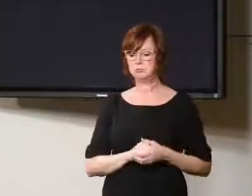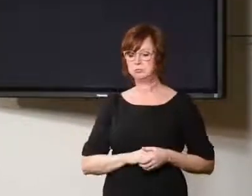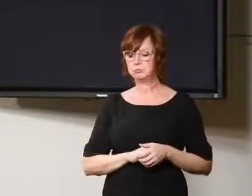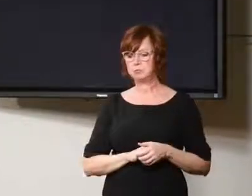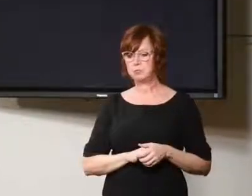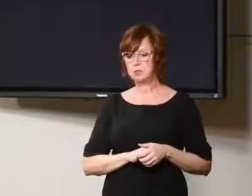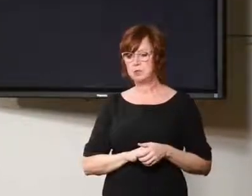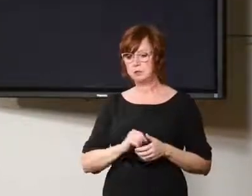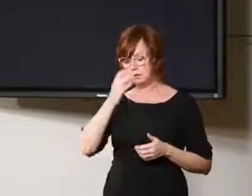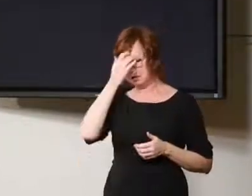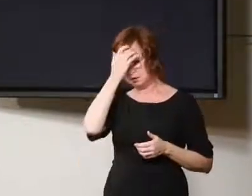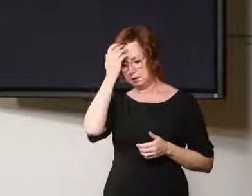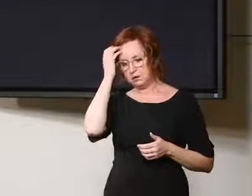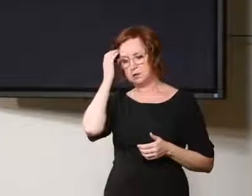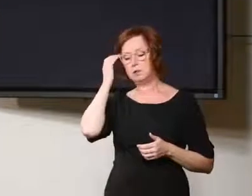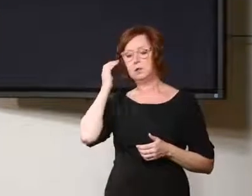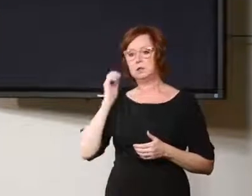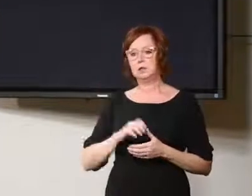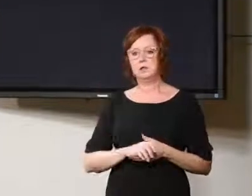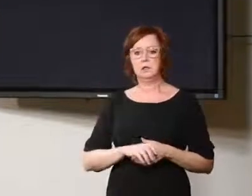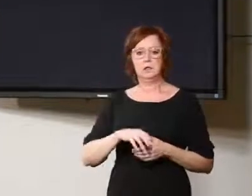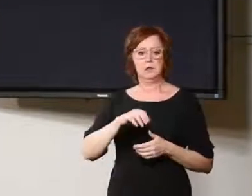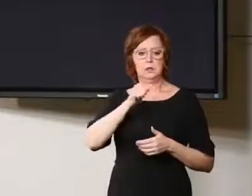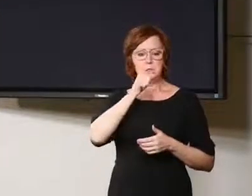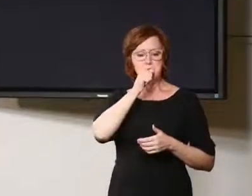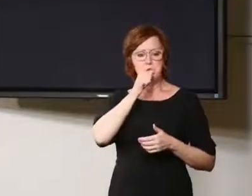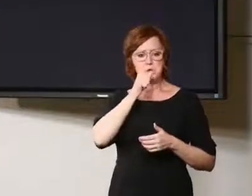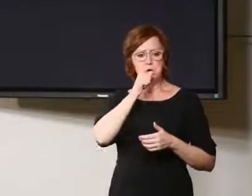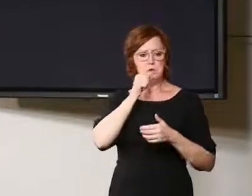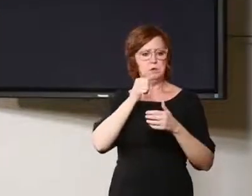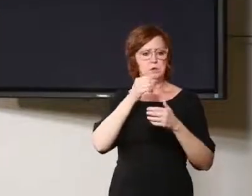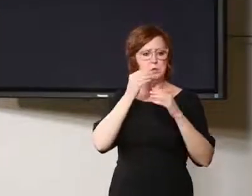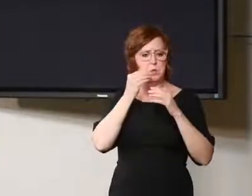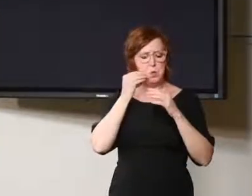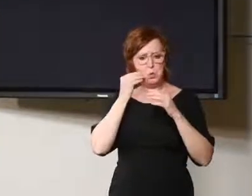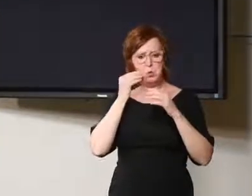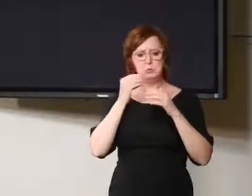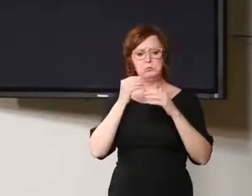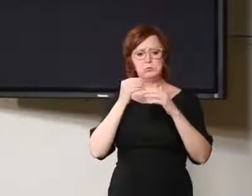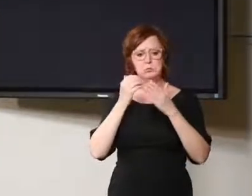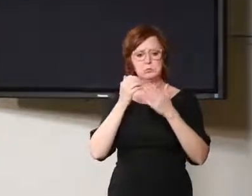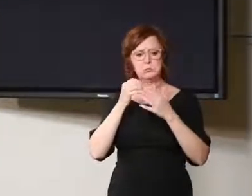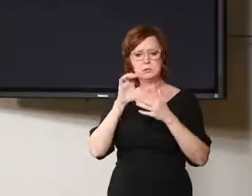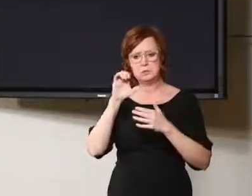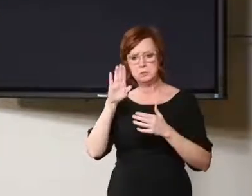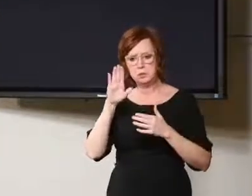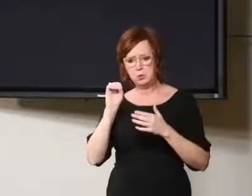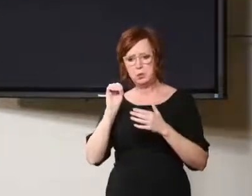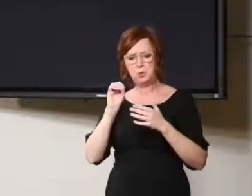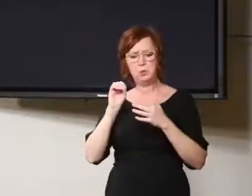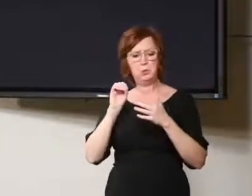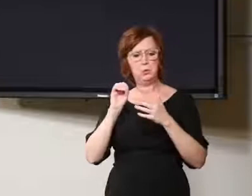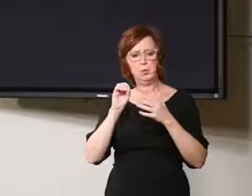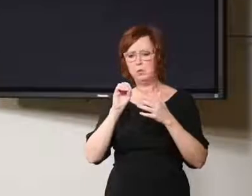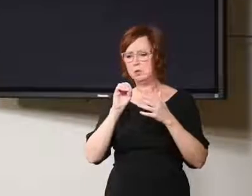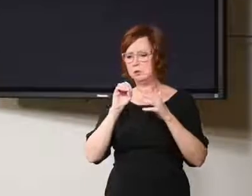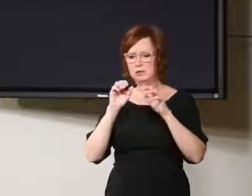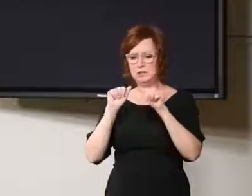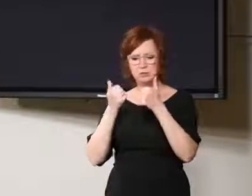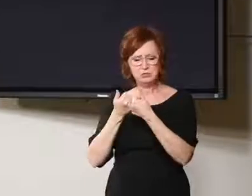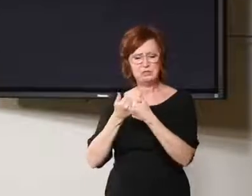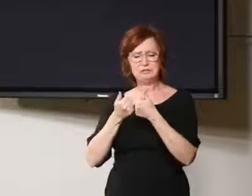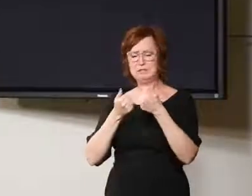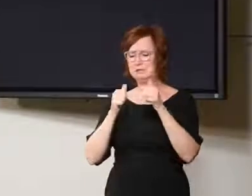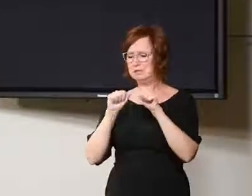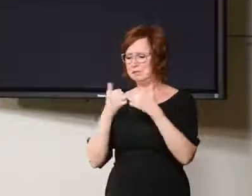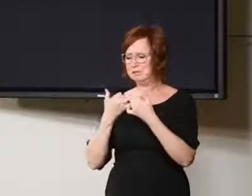providers and approved private service homes, and all of our CBO agencies continue to offer counseling by phone or by